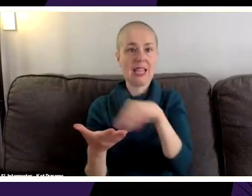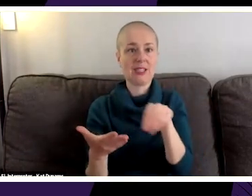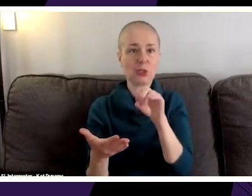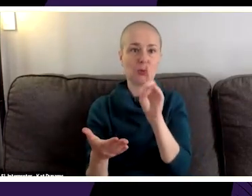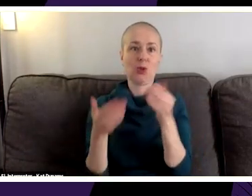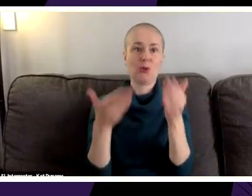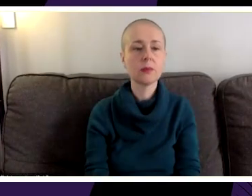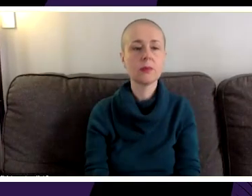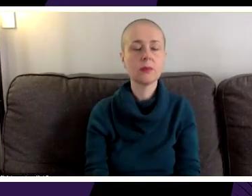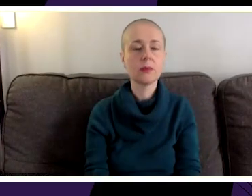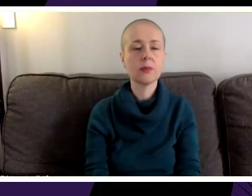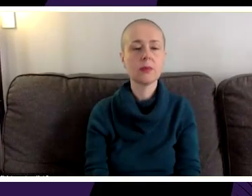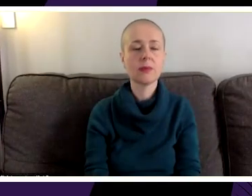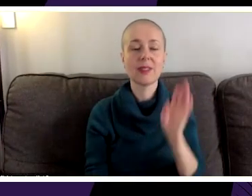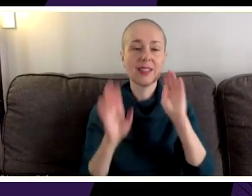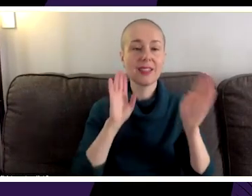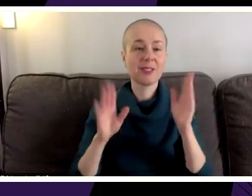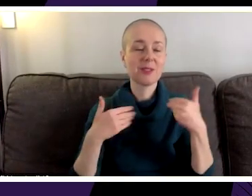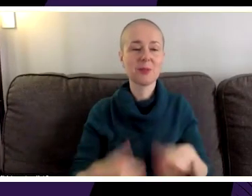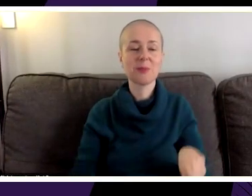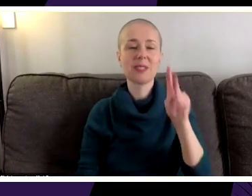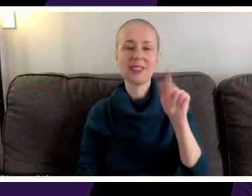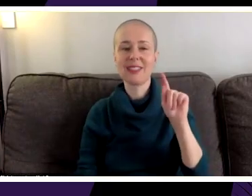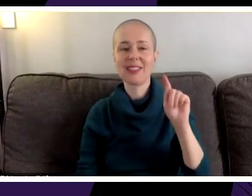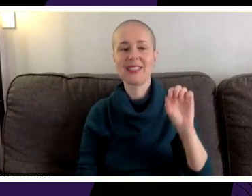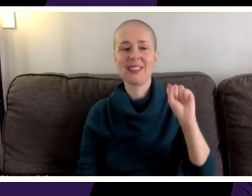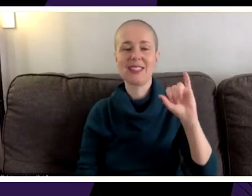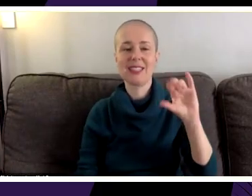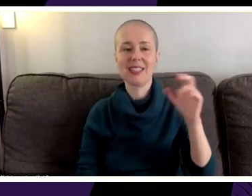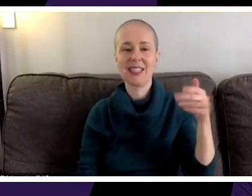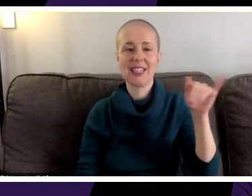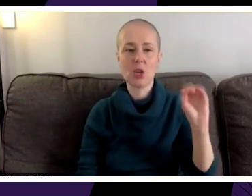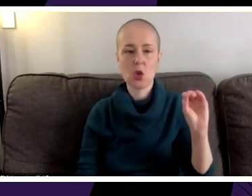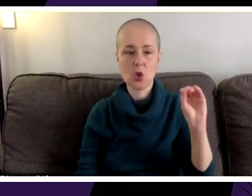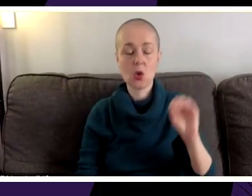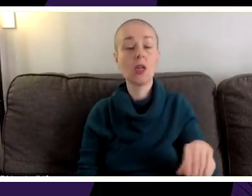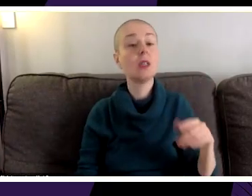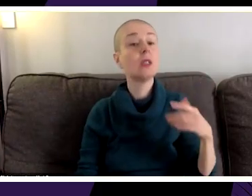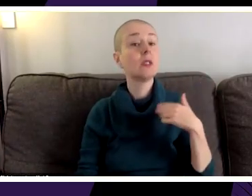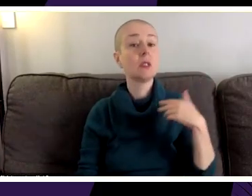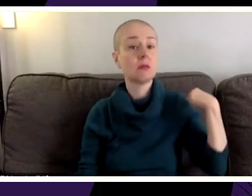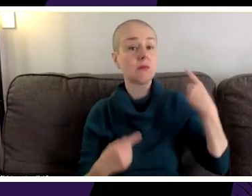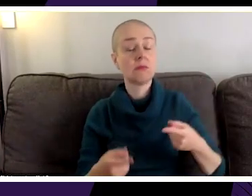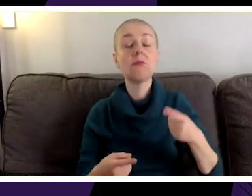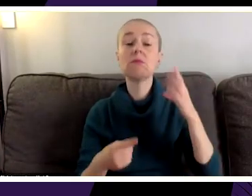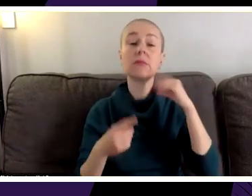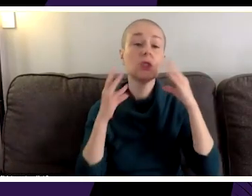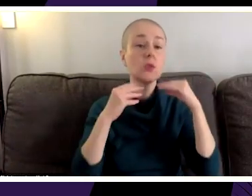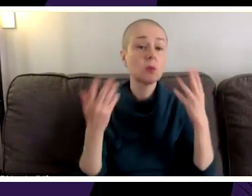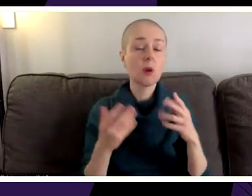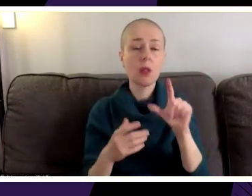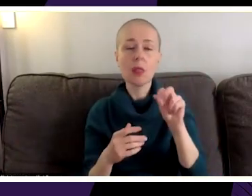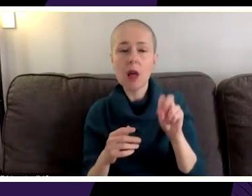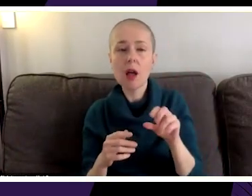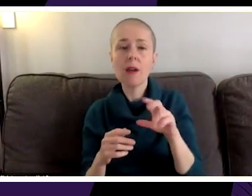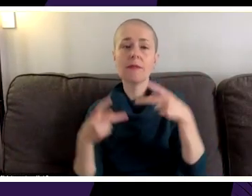Kate, go ahead. Hello, I'm Kate Sicchio. I have a background in live coding, do a lot of other things